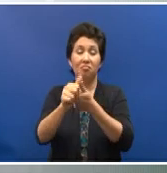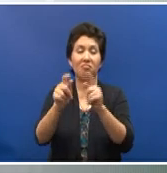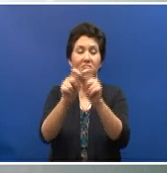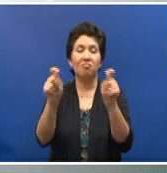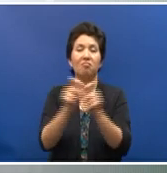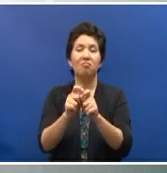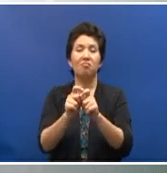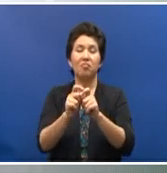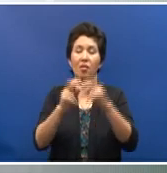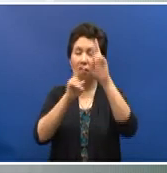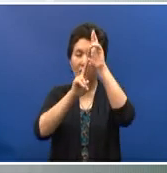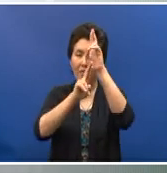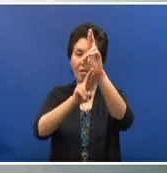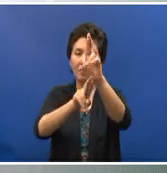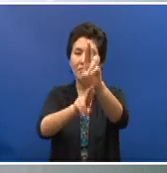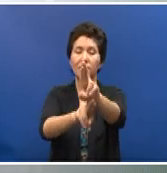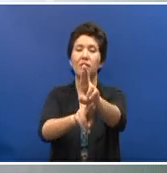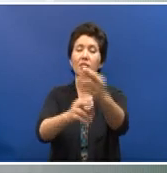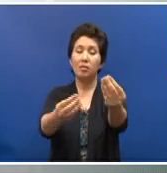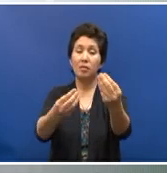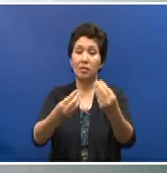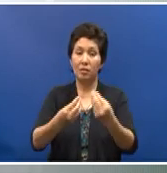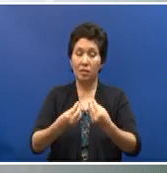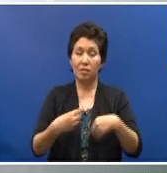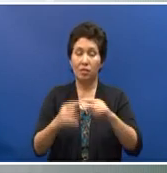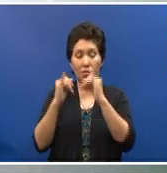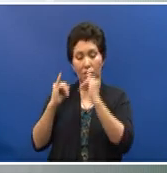degree of respect that is given